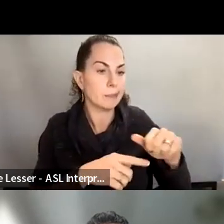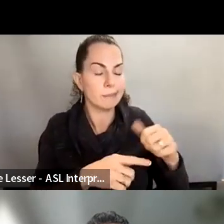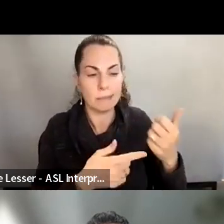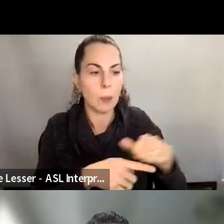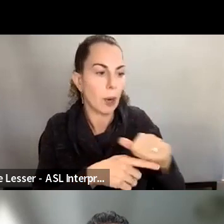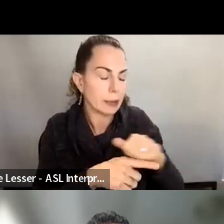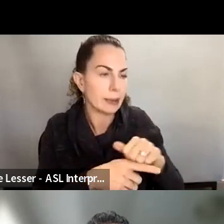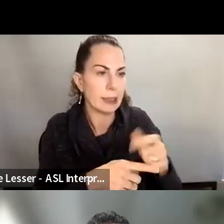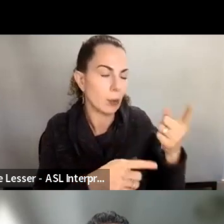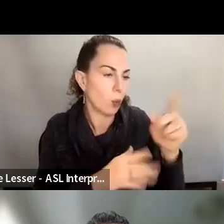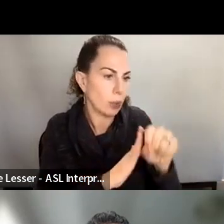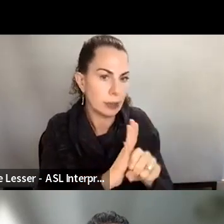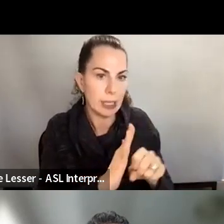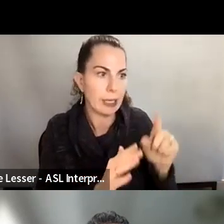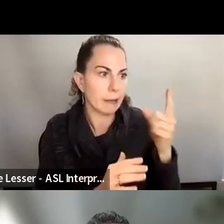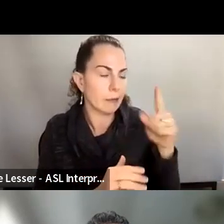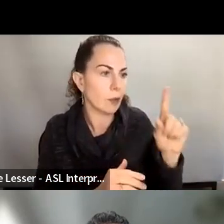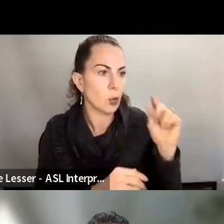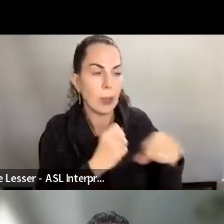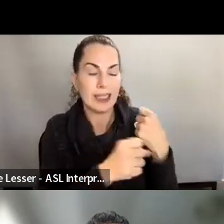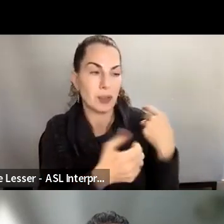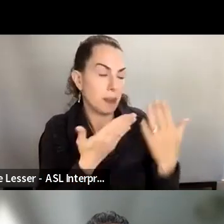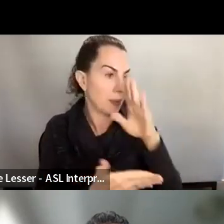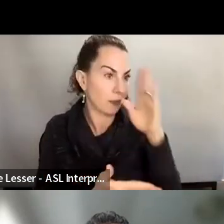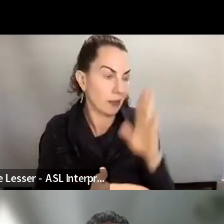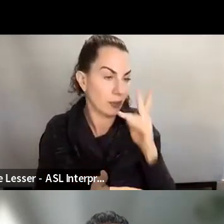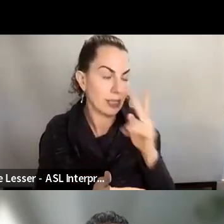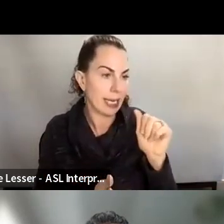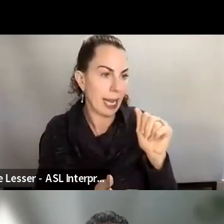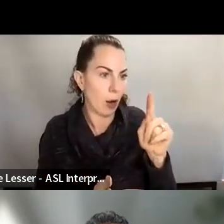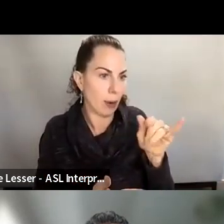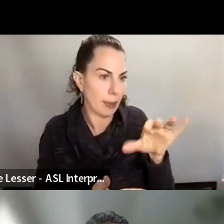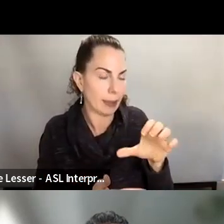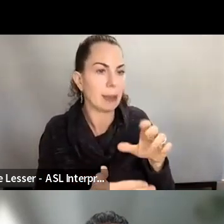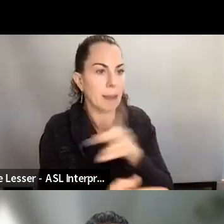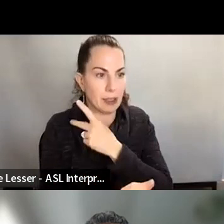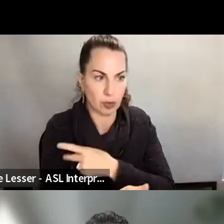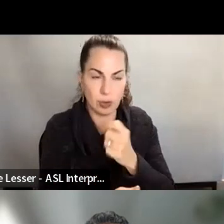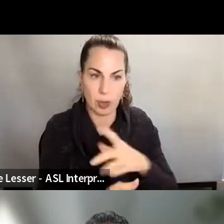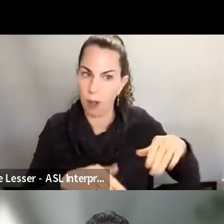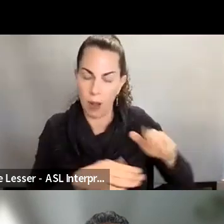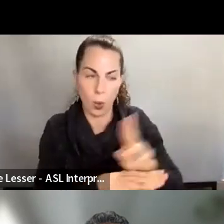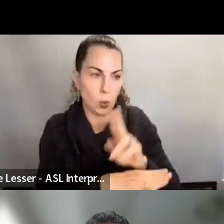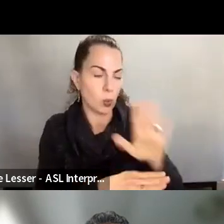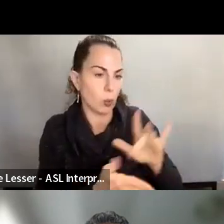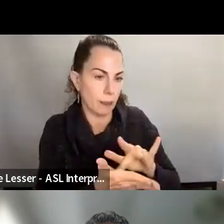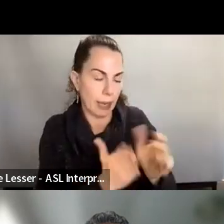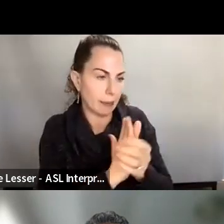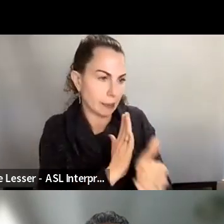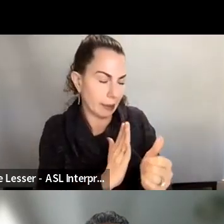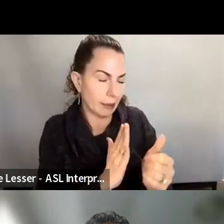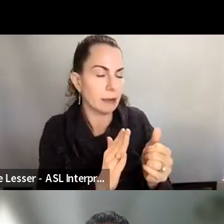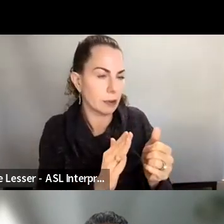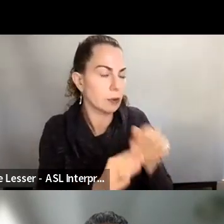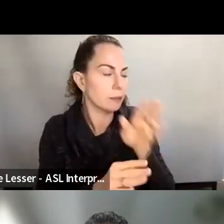where, for 20 years, you've never seen an Arabic patient. So you haven't been using your medical skills, fluency